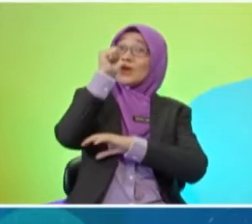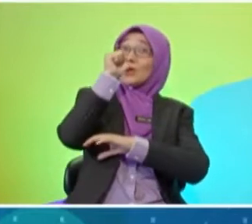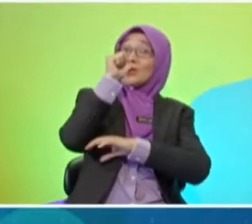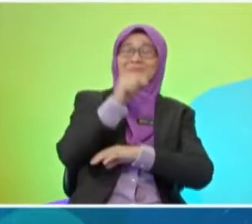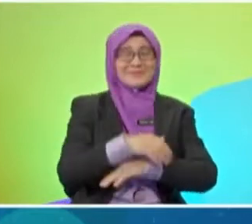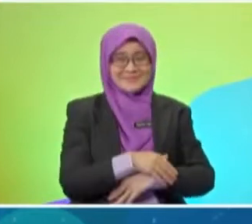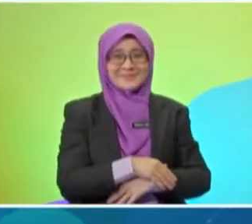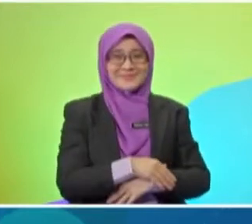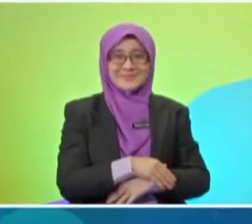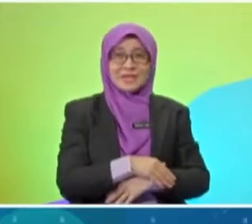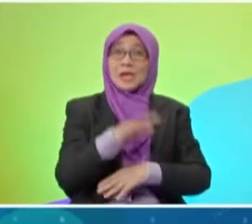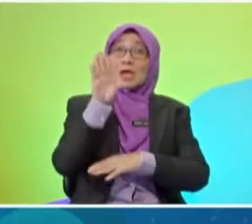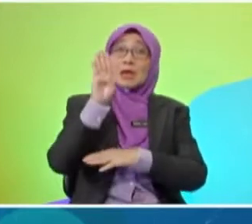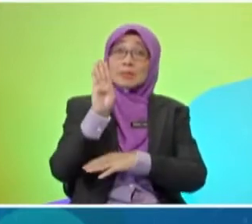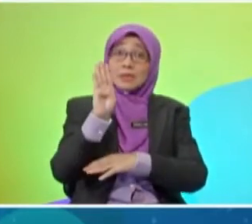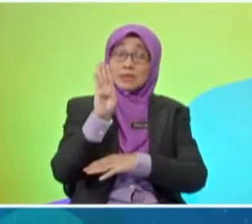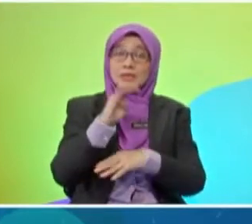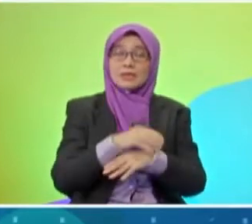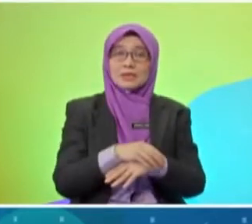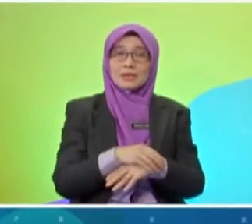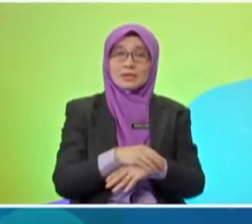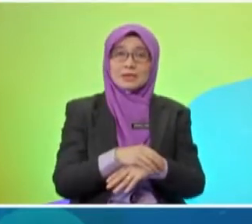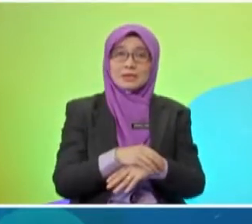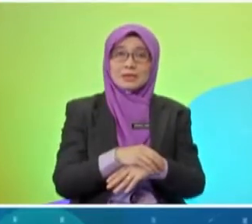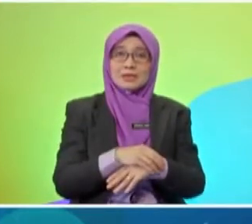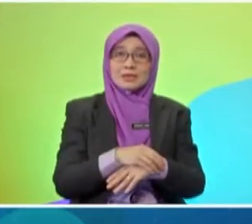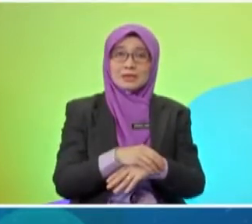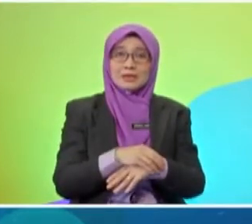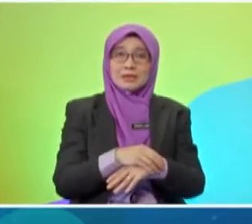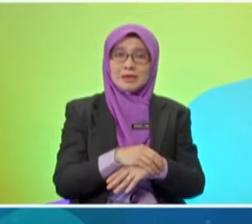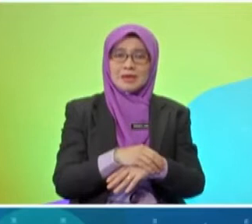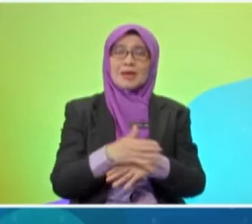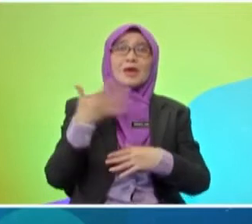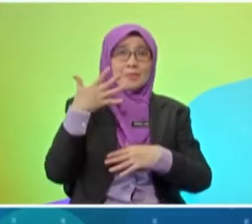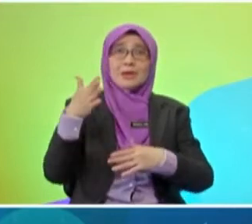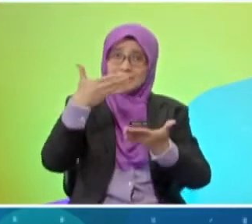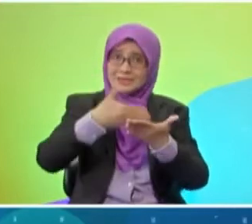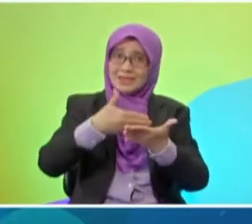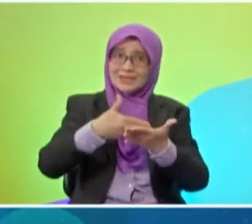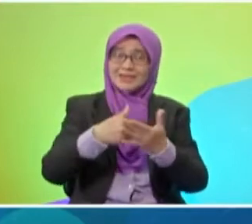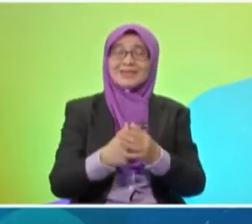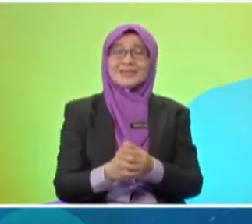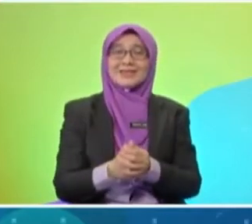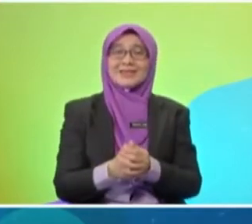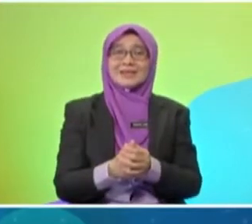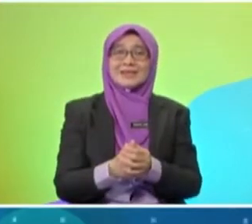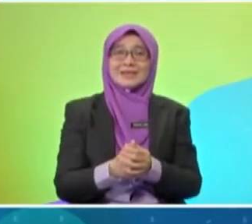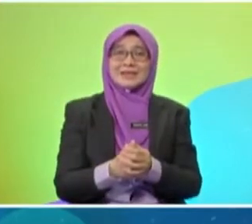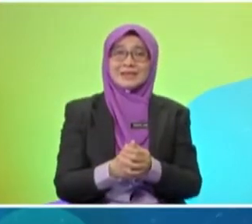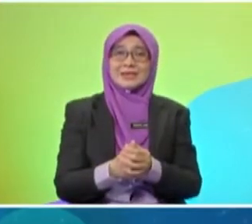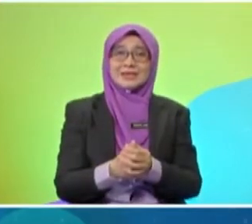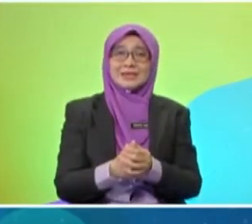Okay. Milk B is still warm and